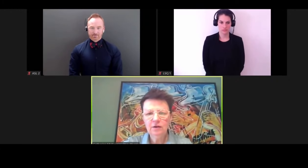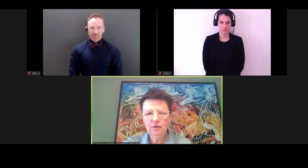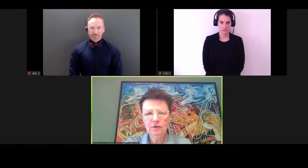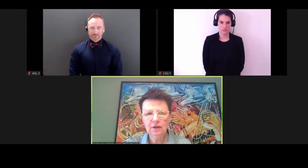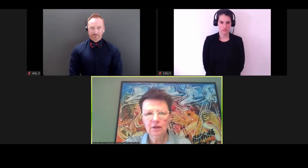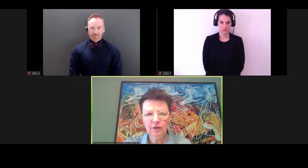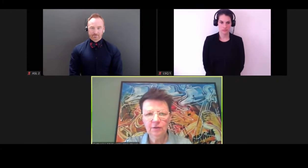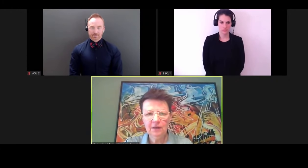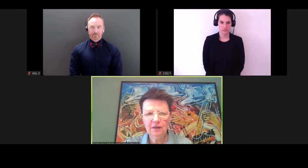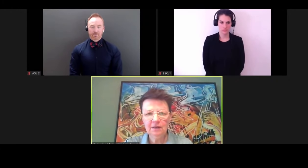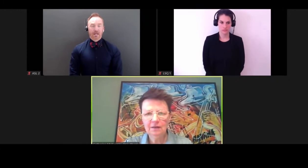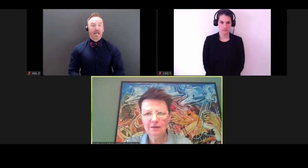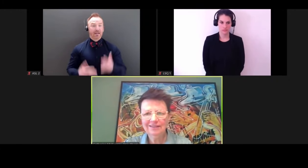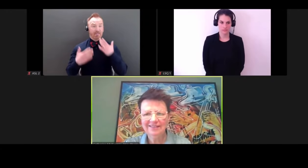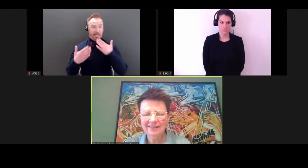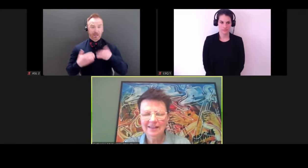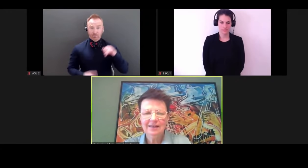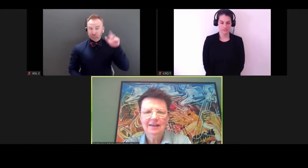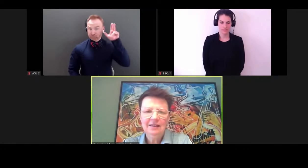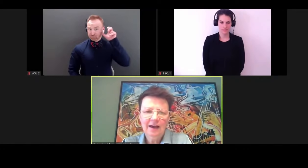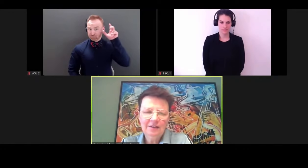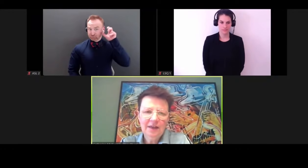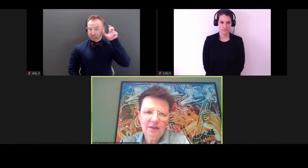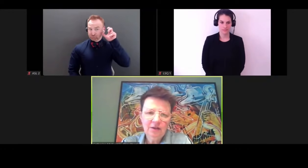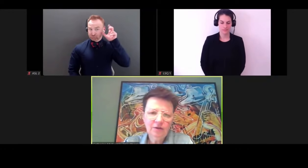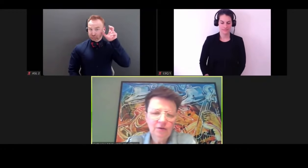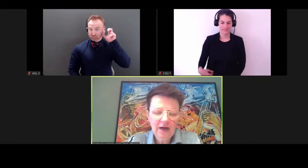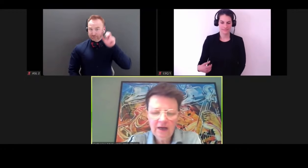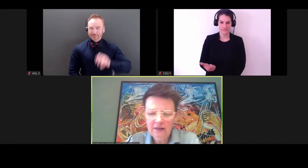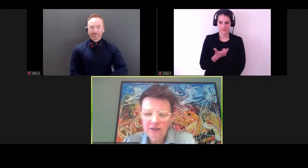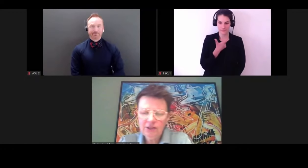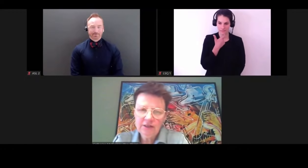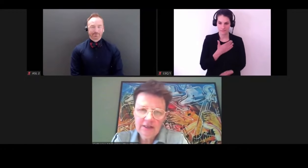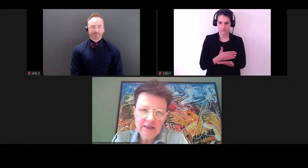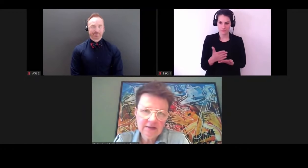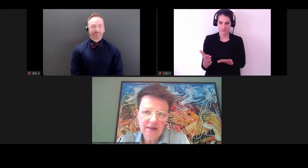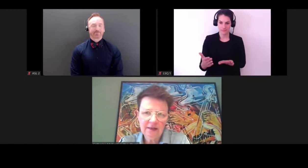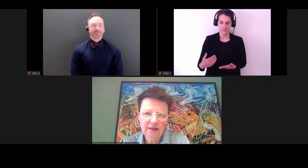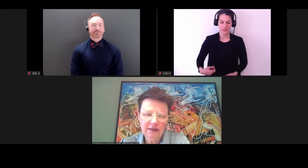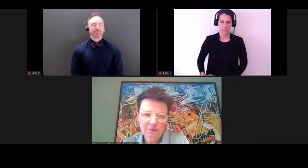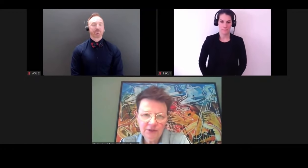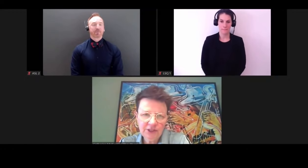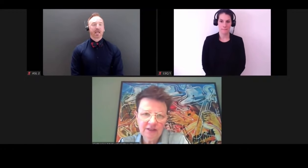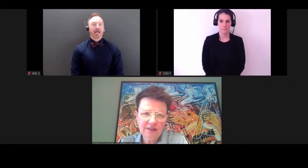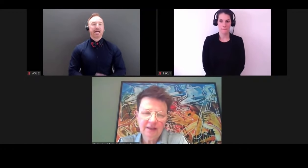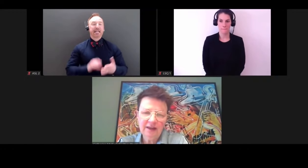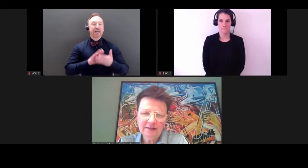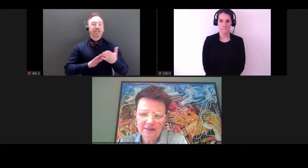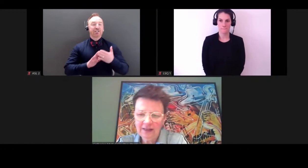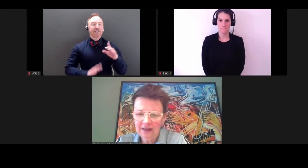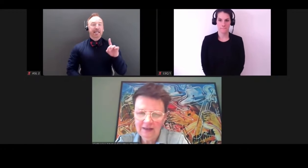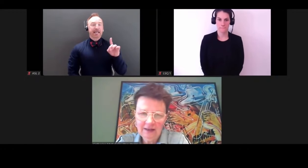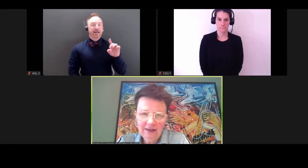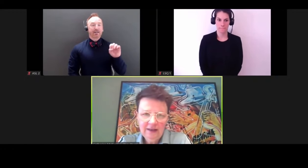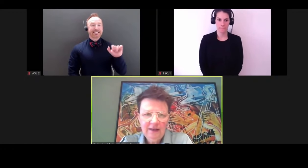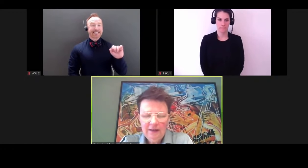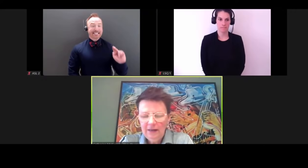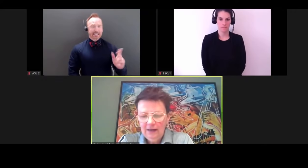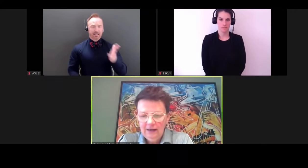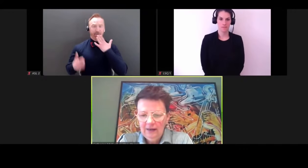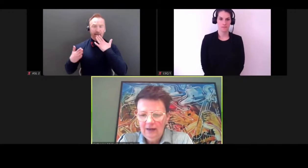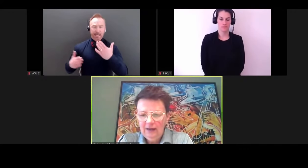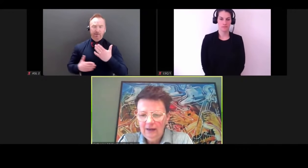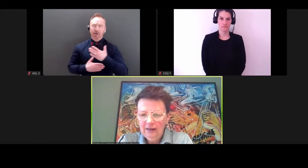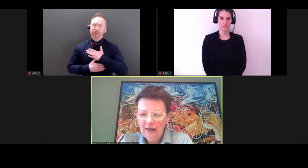Thank you. Can you hear me? Thank you, Chair Deans. I appreciate that